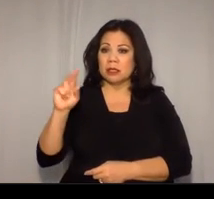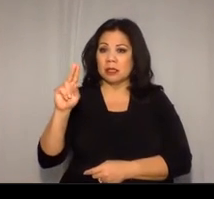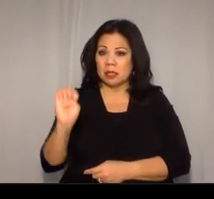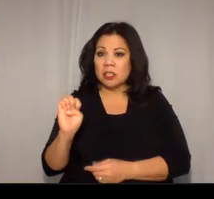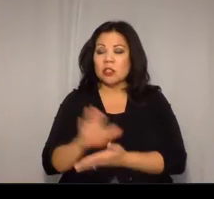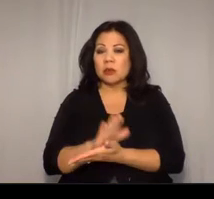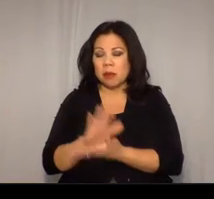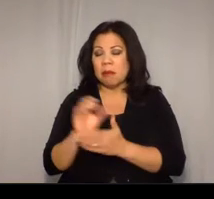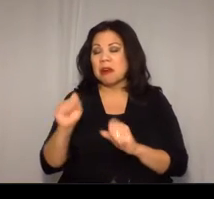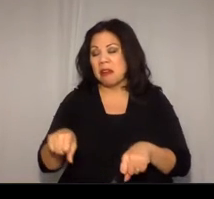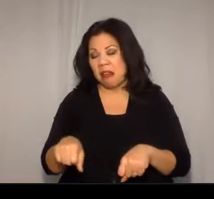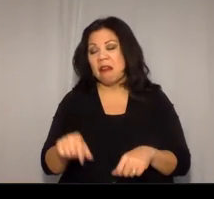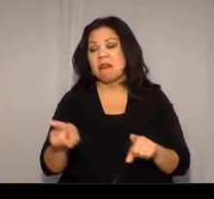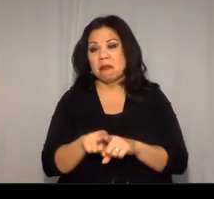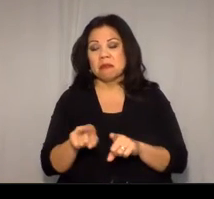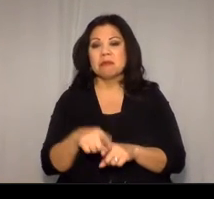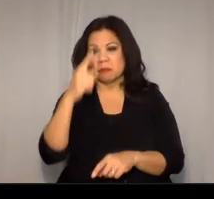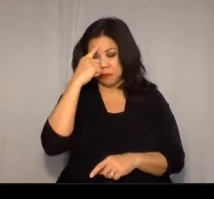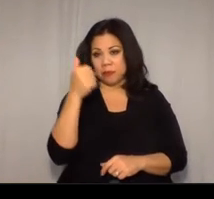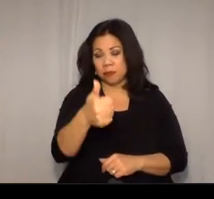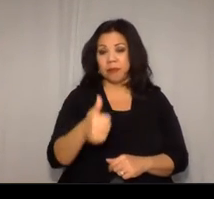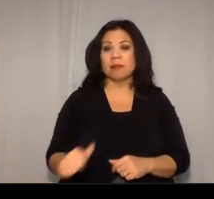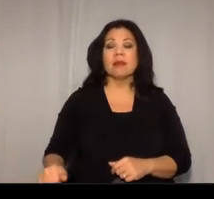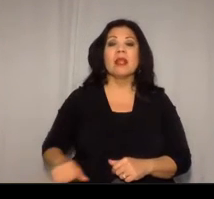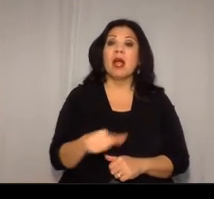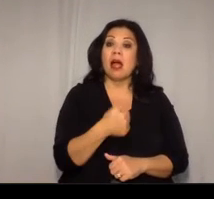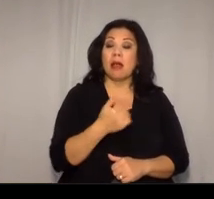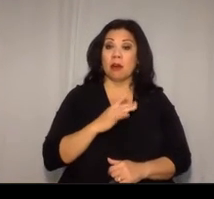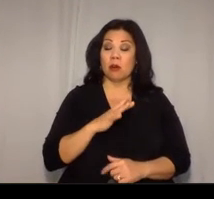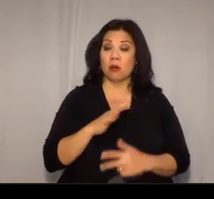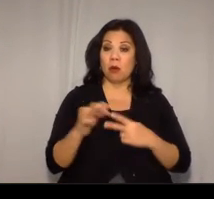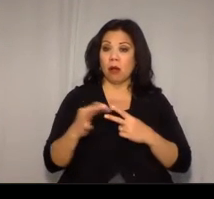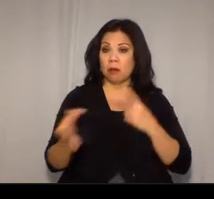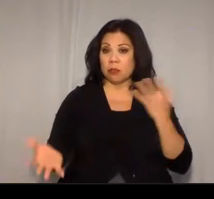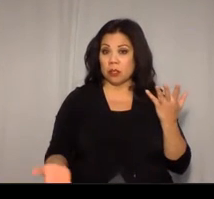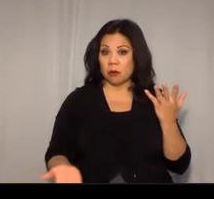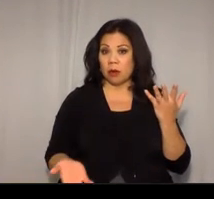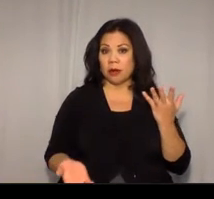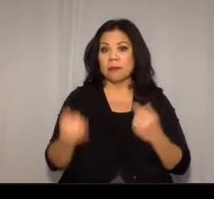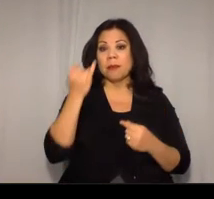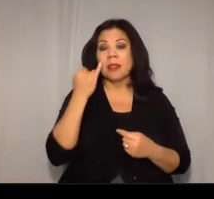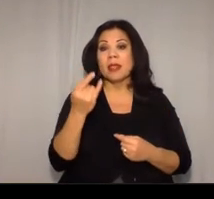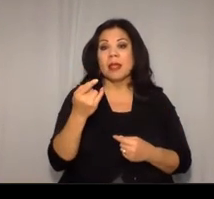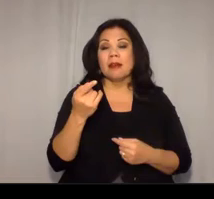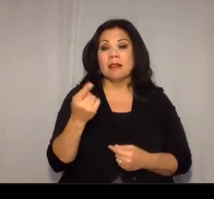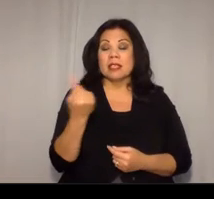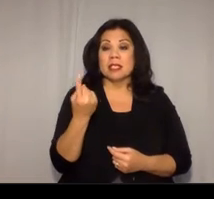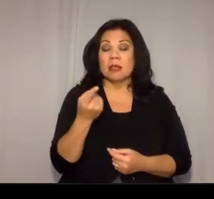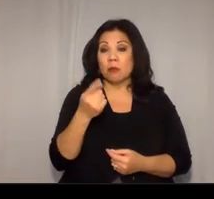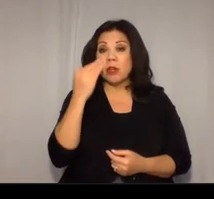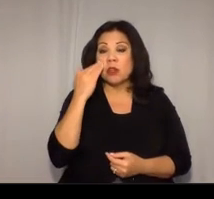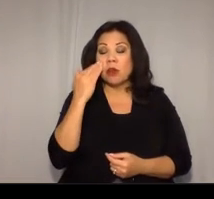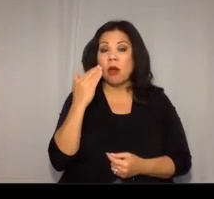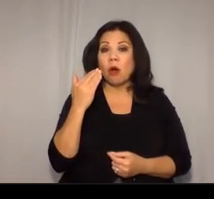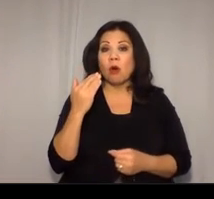And here's another cool option. If you happen to have some of this at home, if somebody in your life is a scrapbooker, you